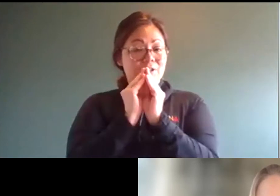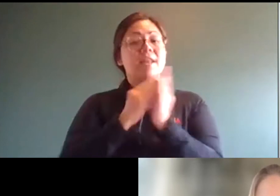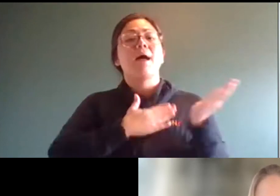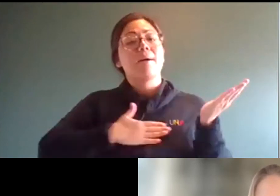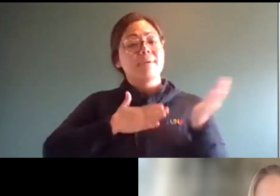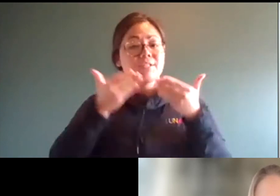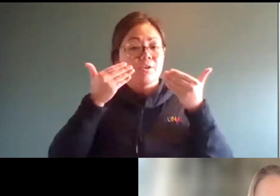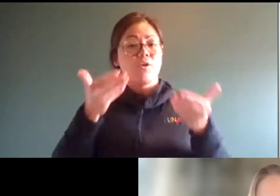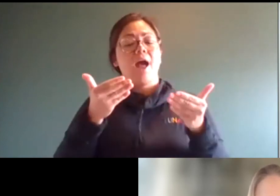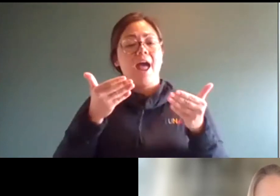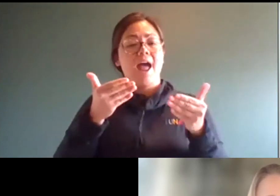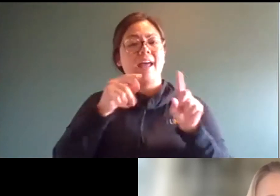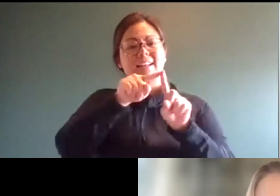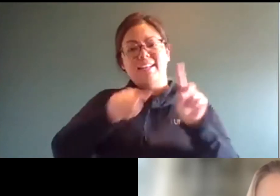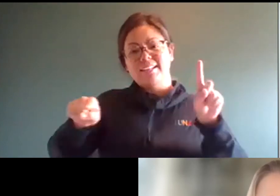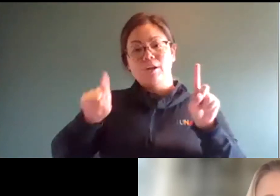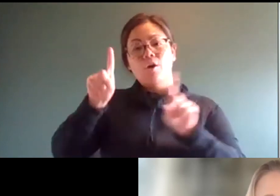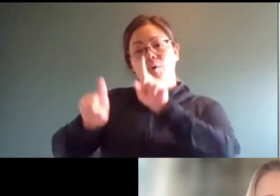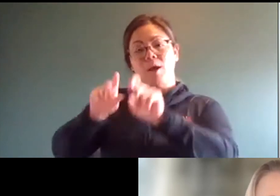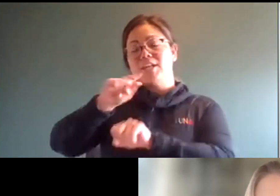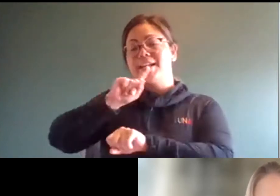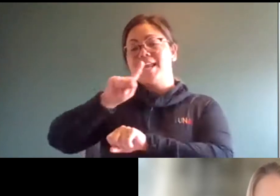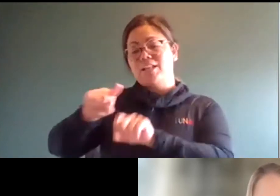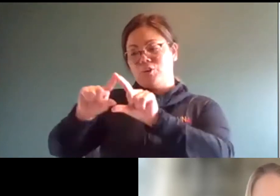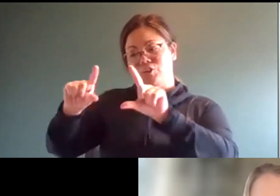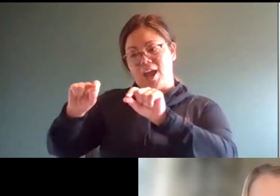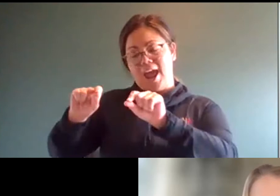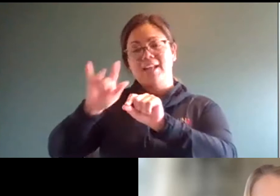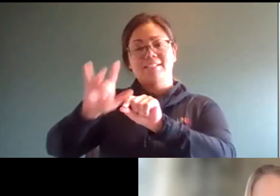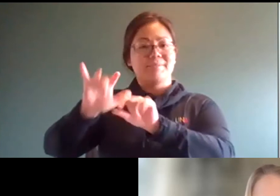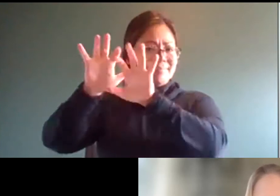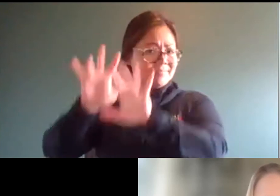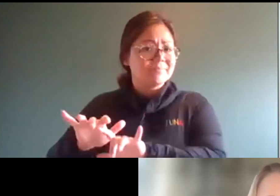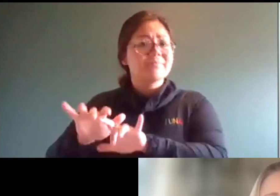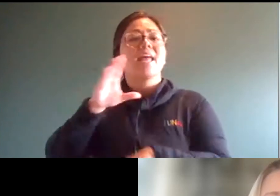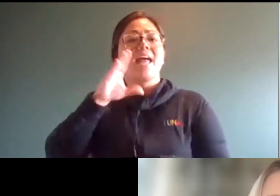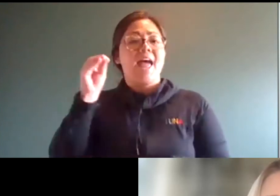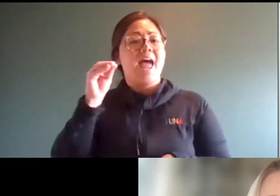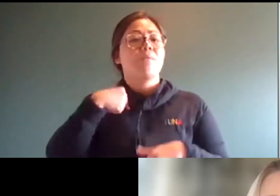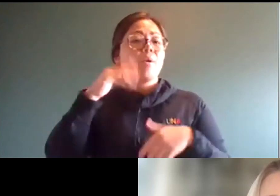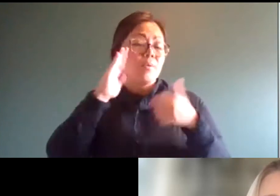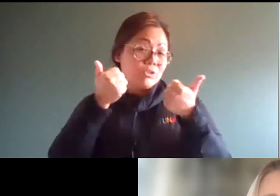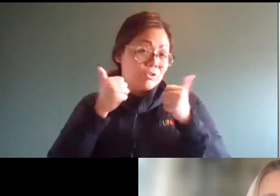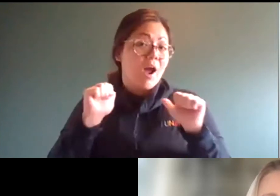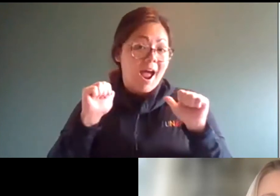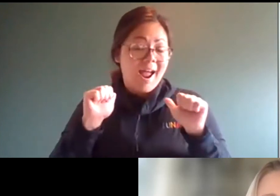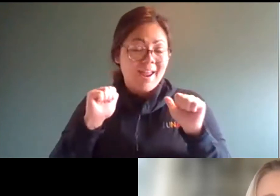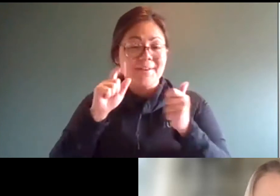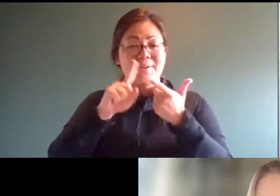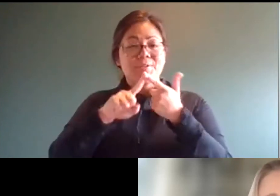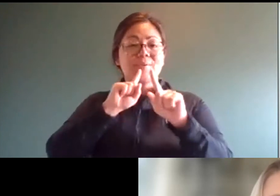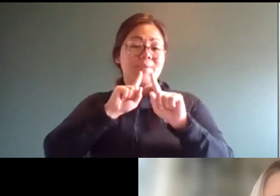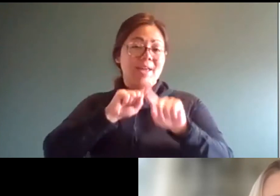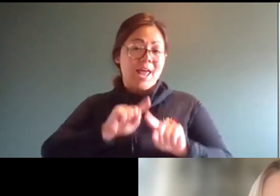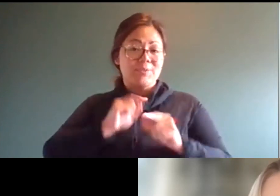and place those in the Q&A function while they're fresh in your minds. And then we will try to get to those at